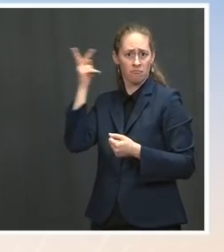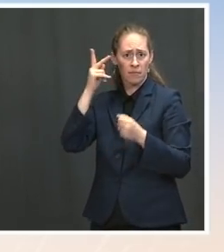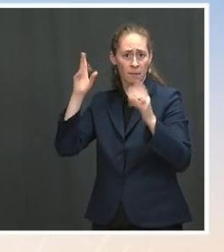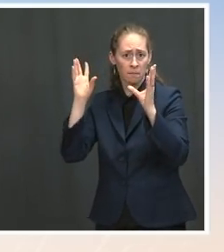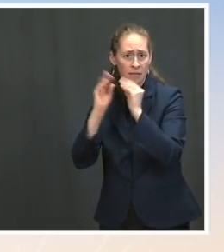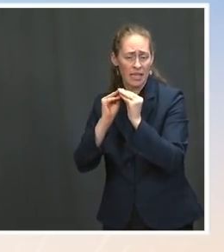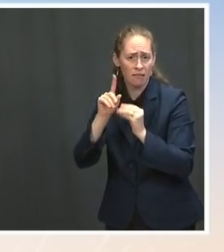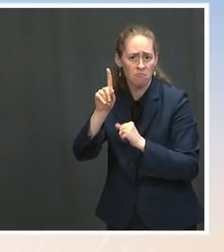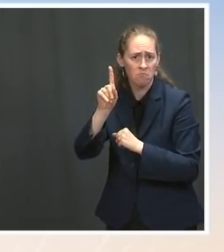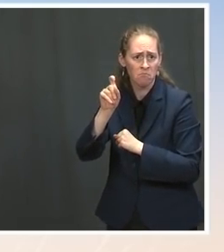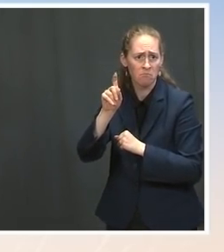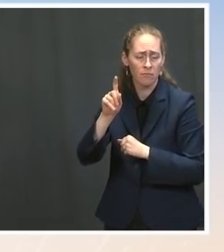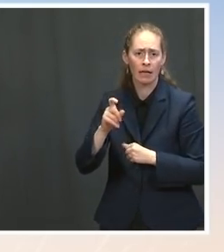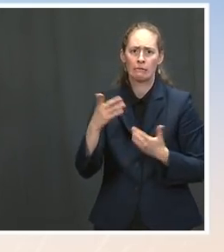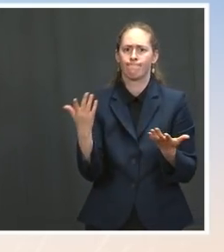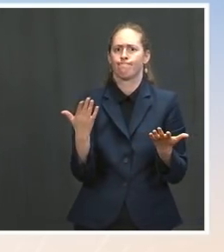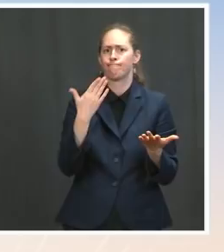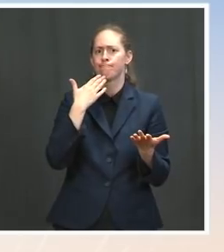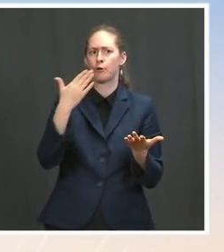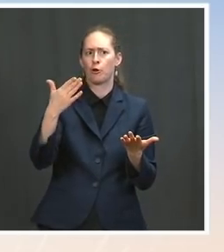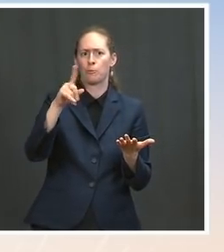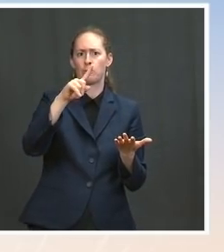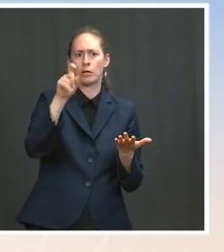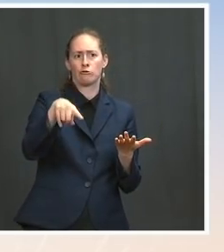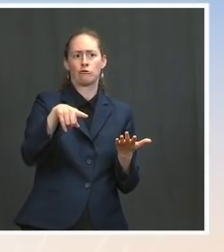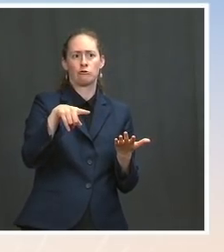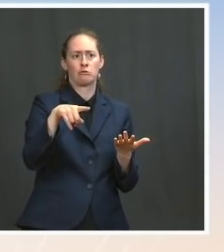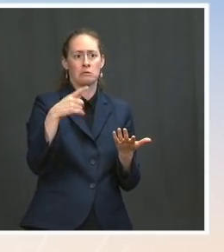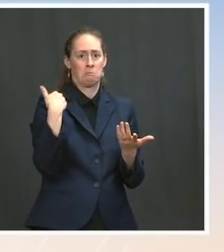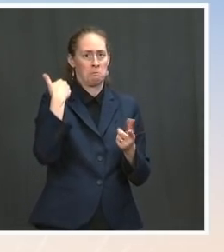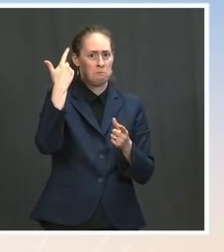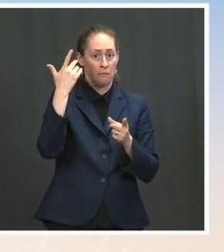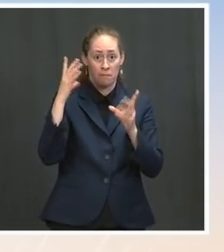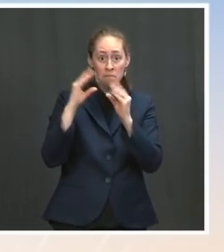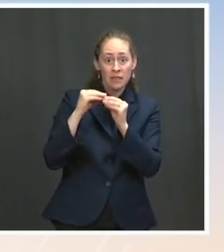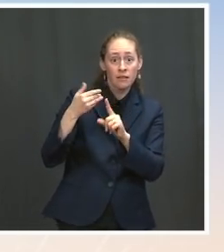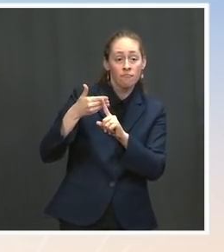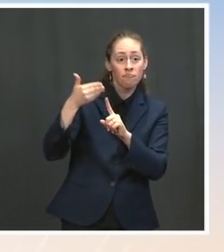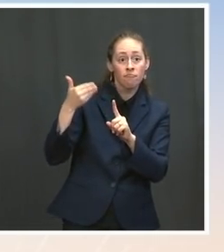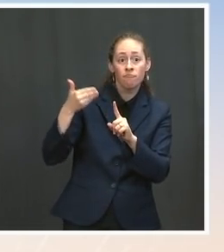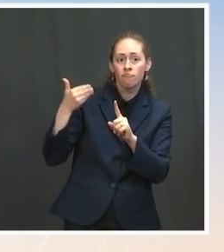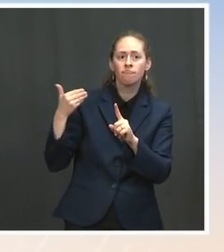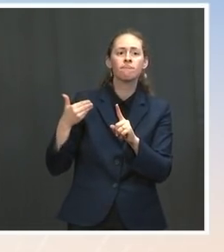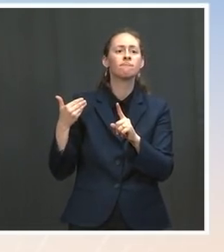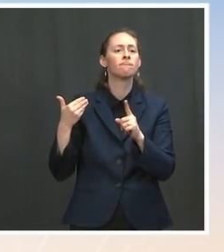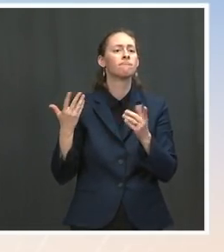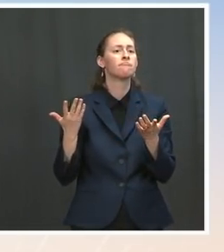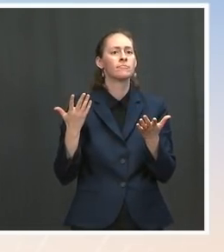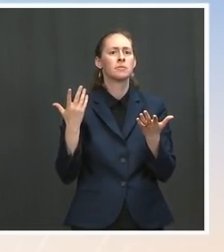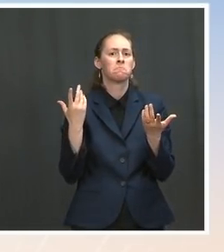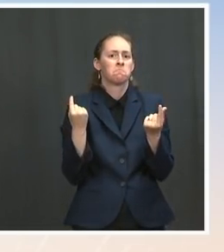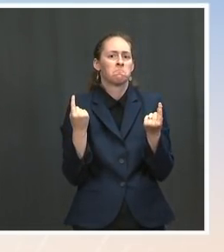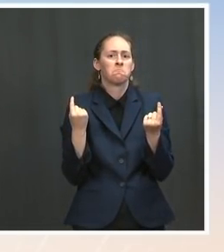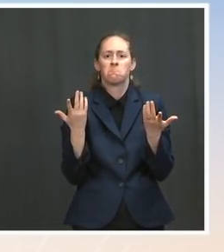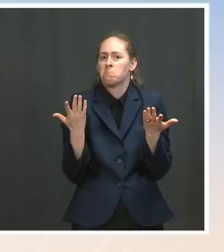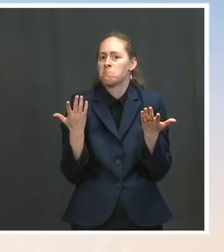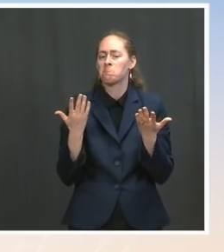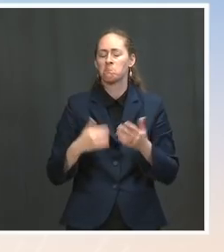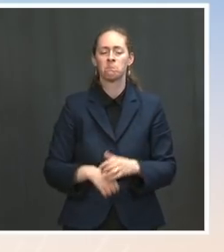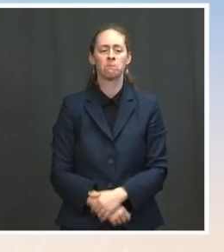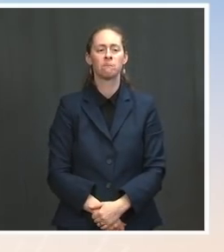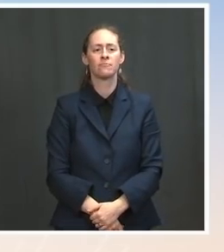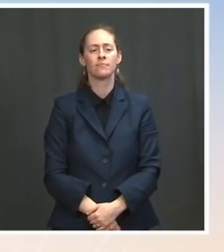good question. I don't know if they have met in the past or have a prior relationship. Go ahead. President